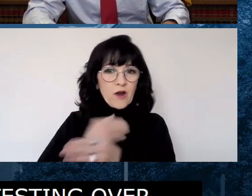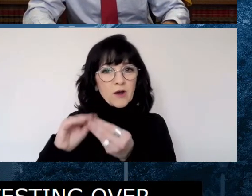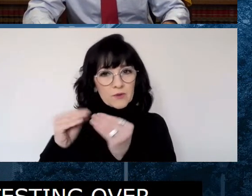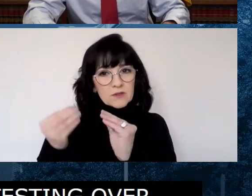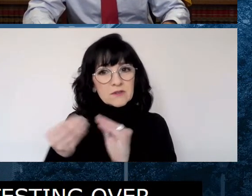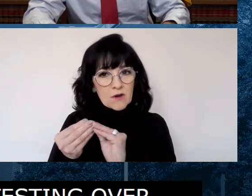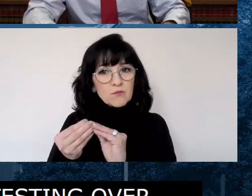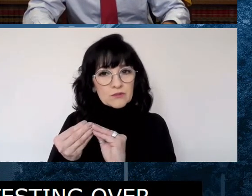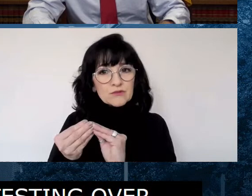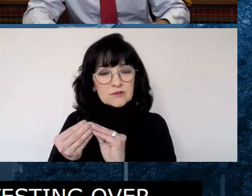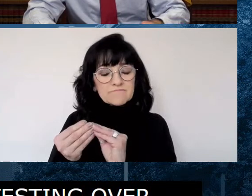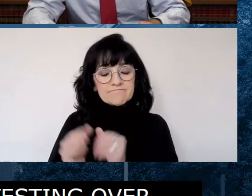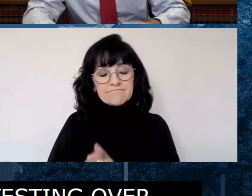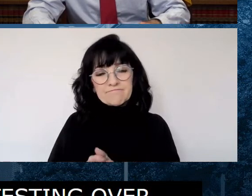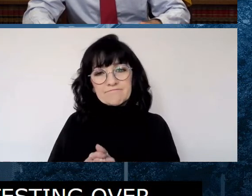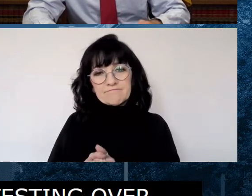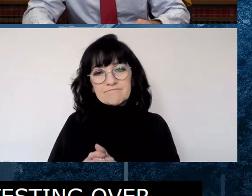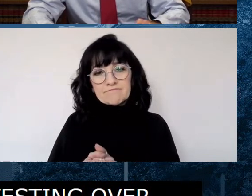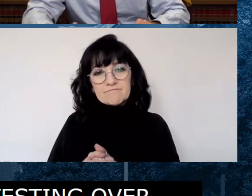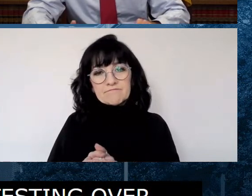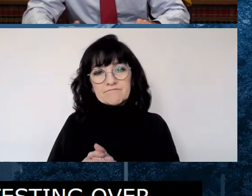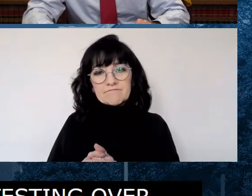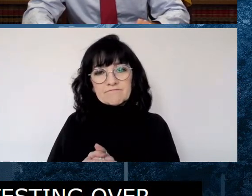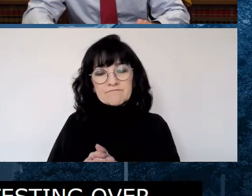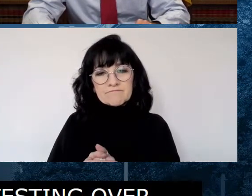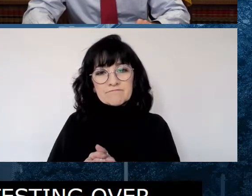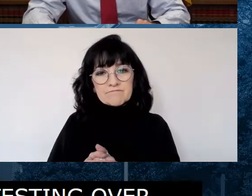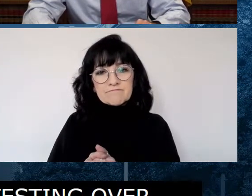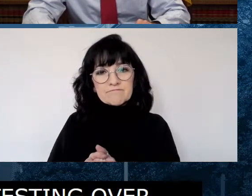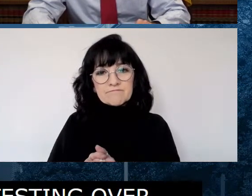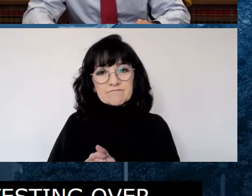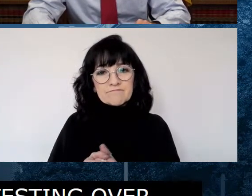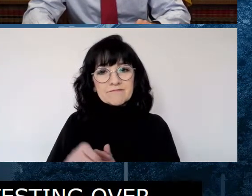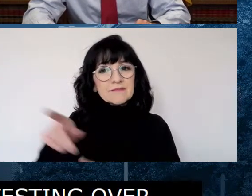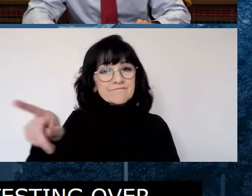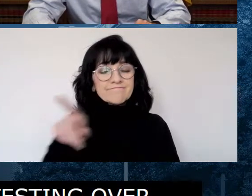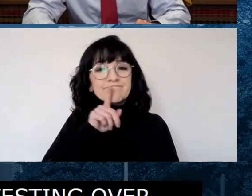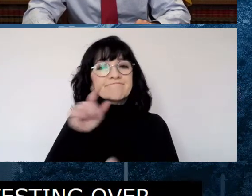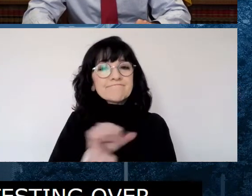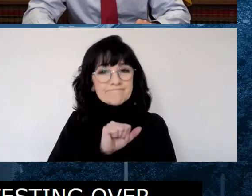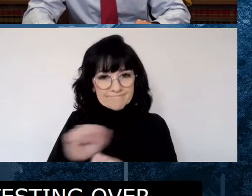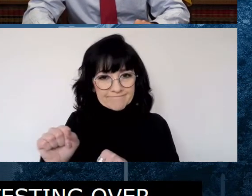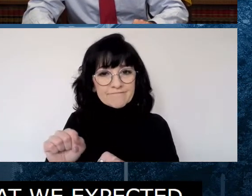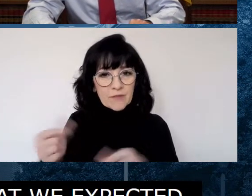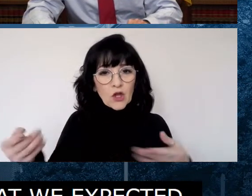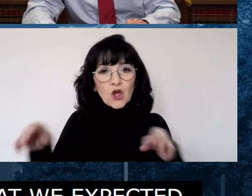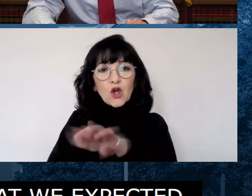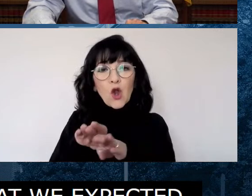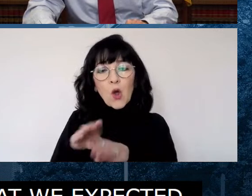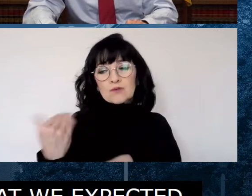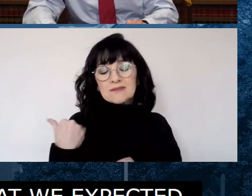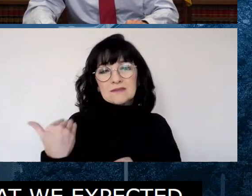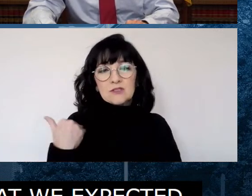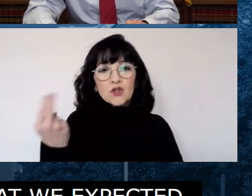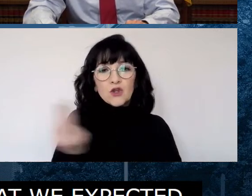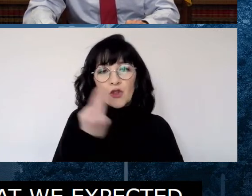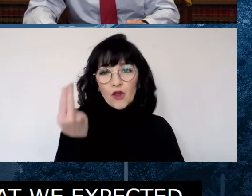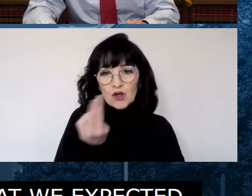So we had, it's going to close a little bit early. It closed Thursday,